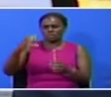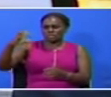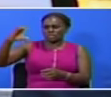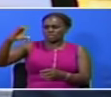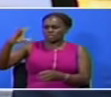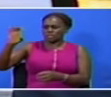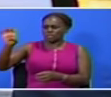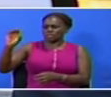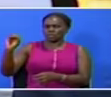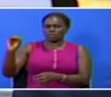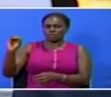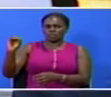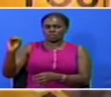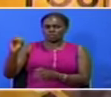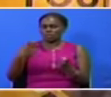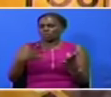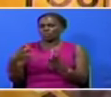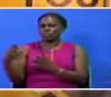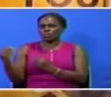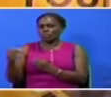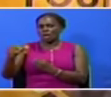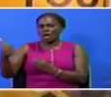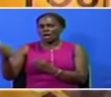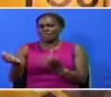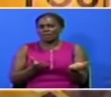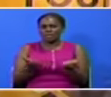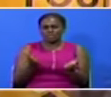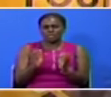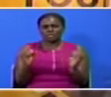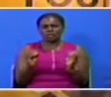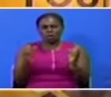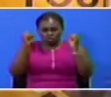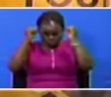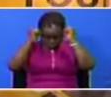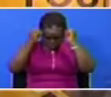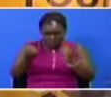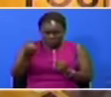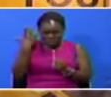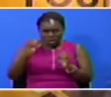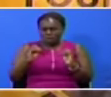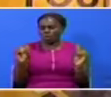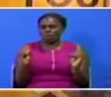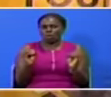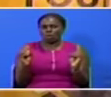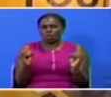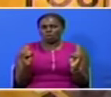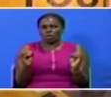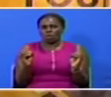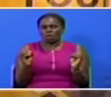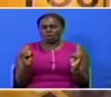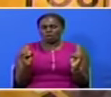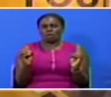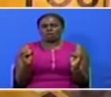Sholei. We don't need to go to Harvard Business School to understand how to grow our economy. It's only